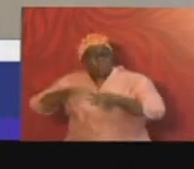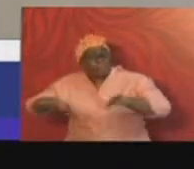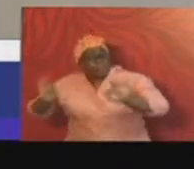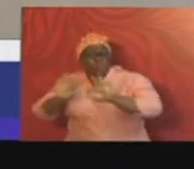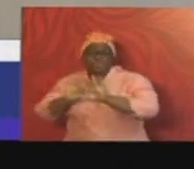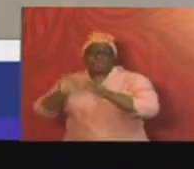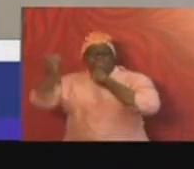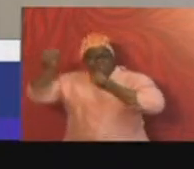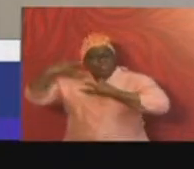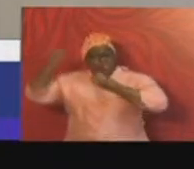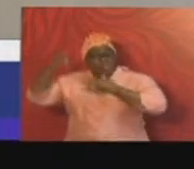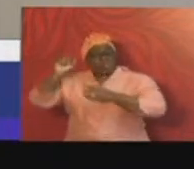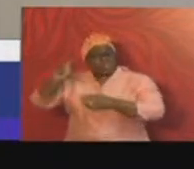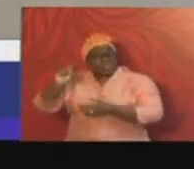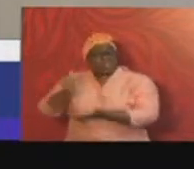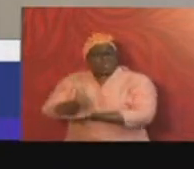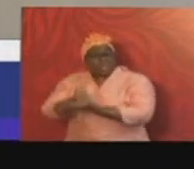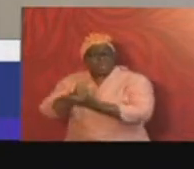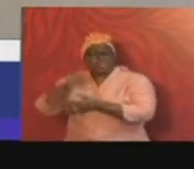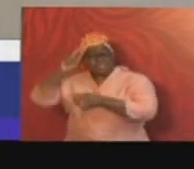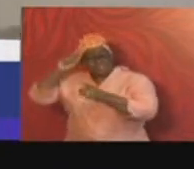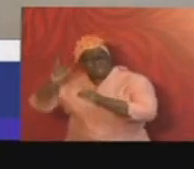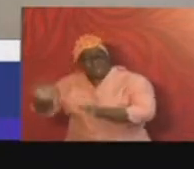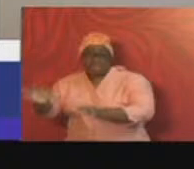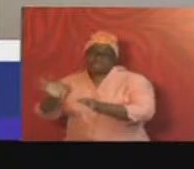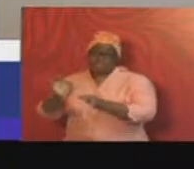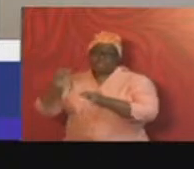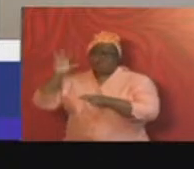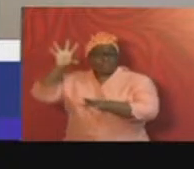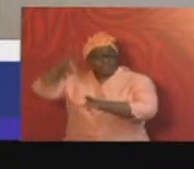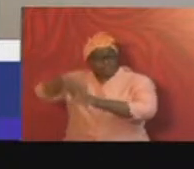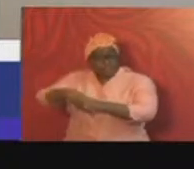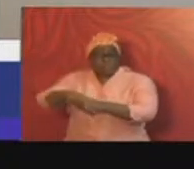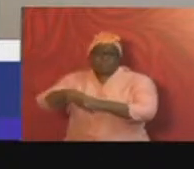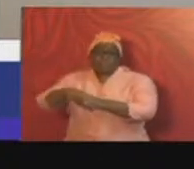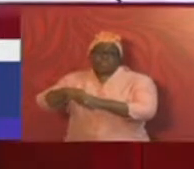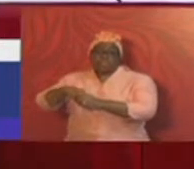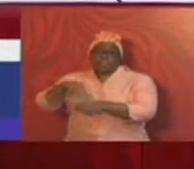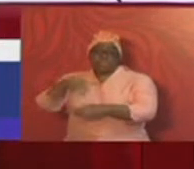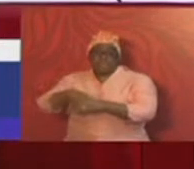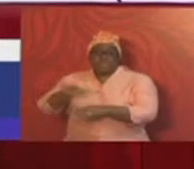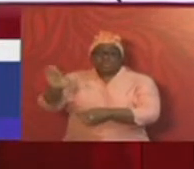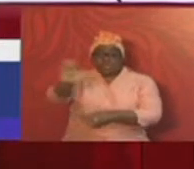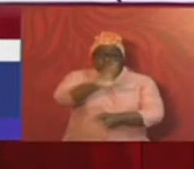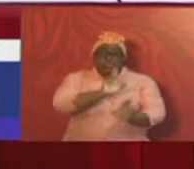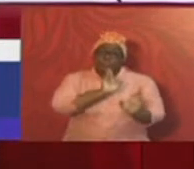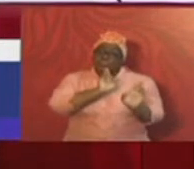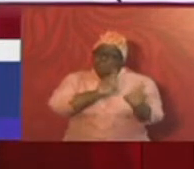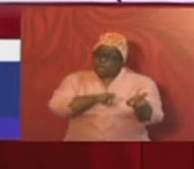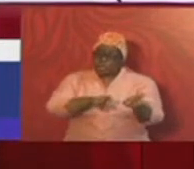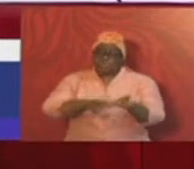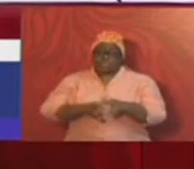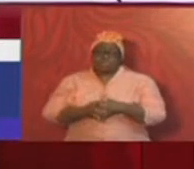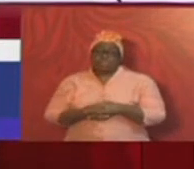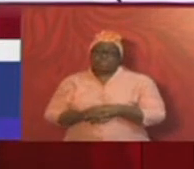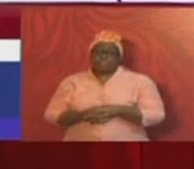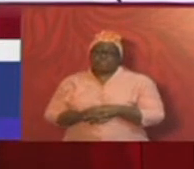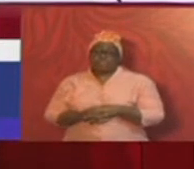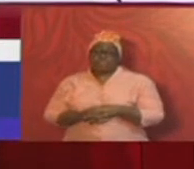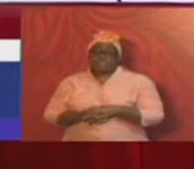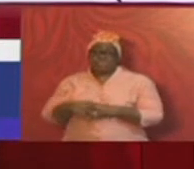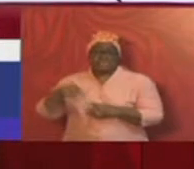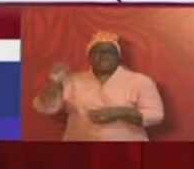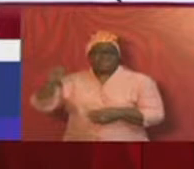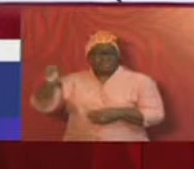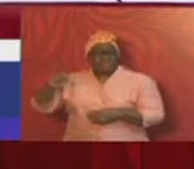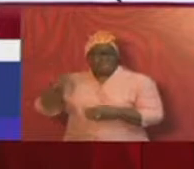that can be included in the reporting? Yeah, we began presenting that data a couple of weeks ago in the Prime Minister's conference.